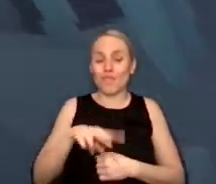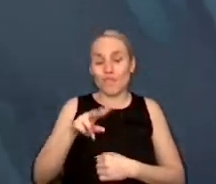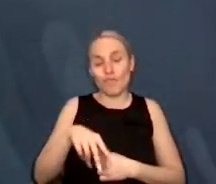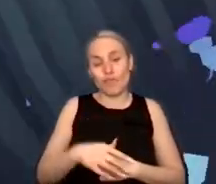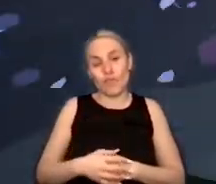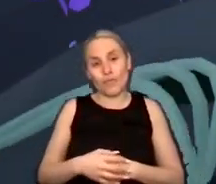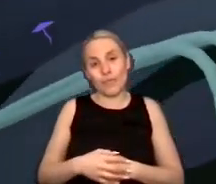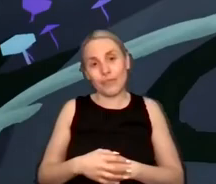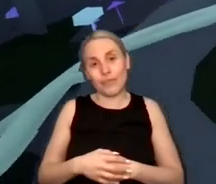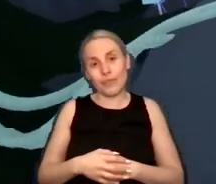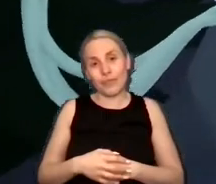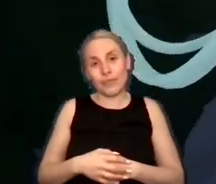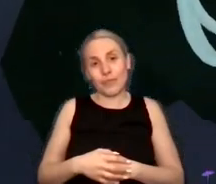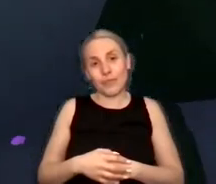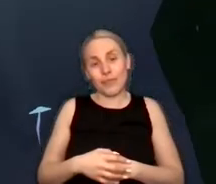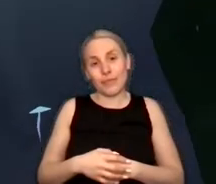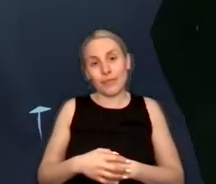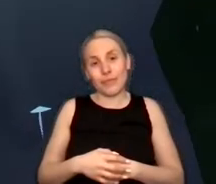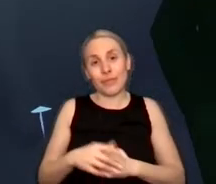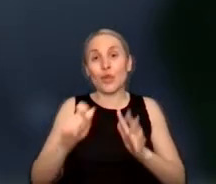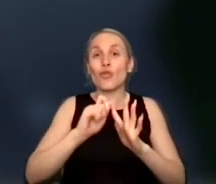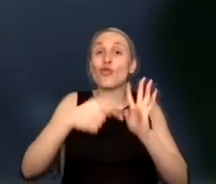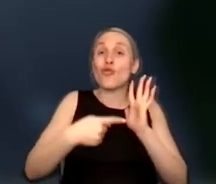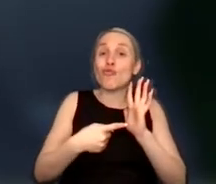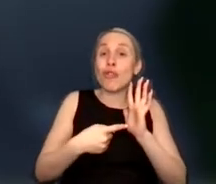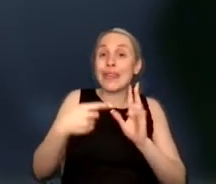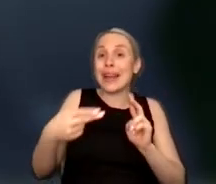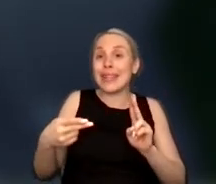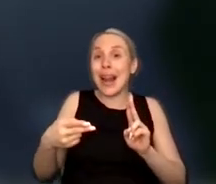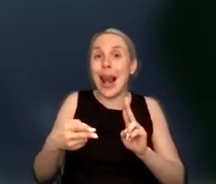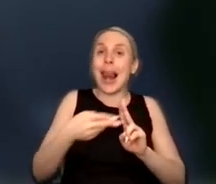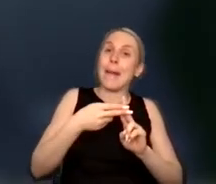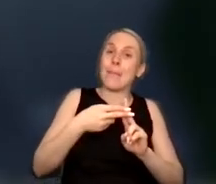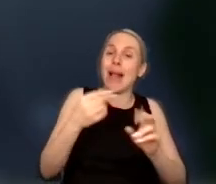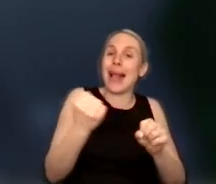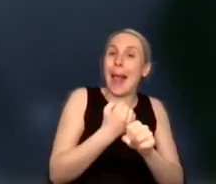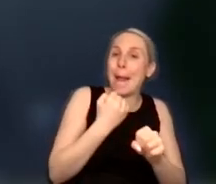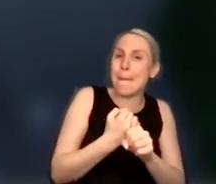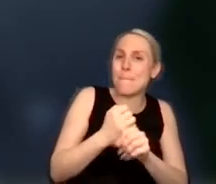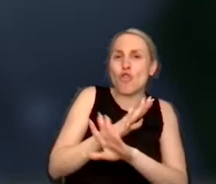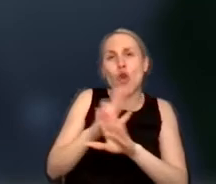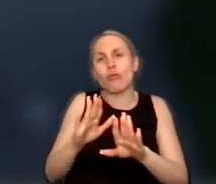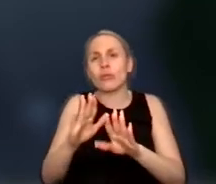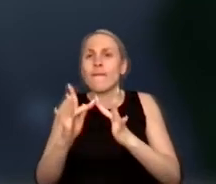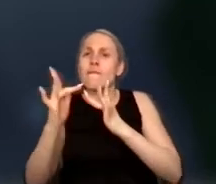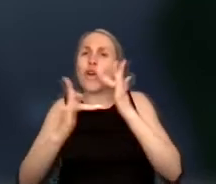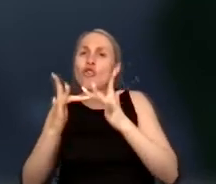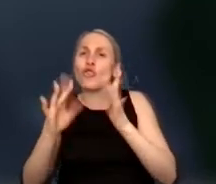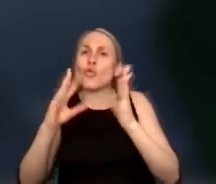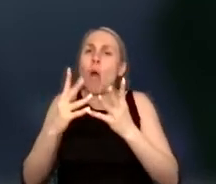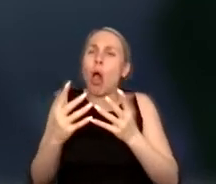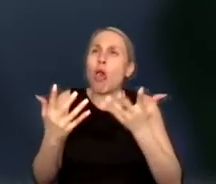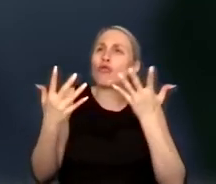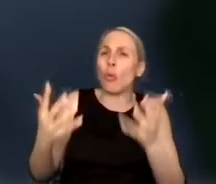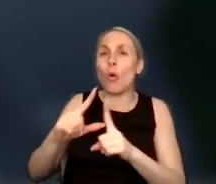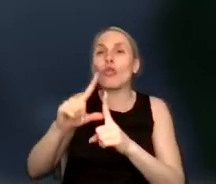arrived at referring to the project as a game as opposed to a virtual world or a digital memory palace. Such a good question. Because